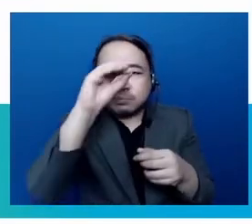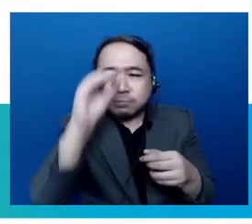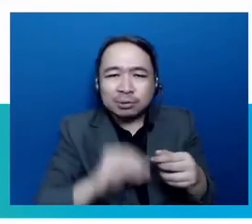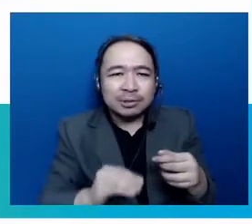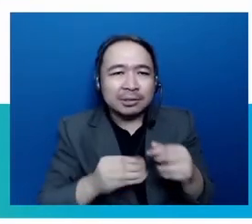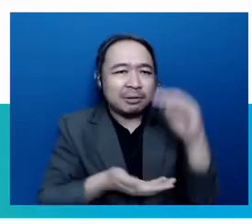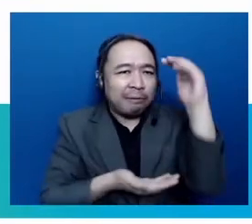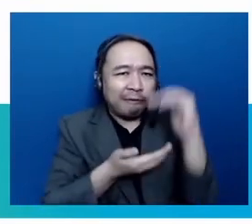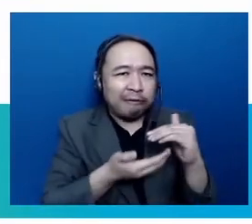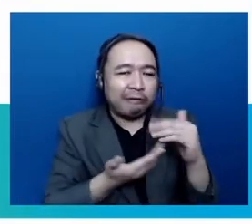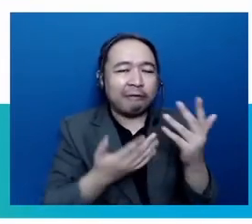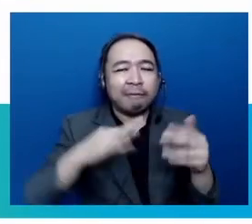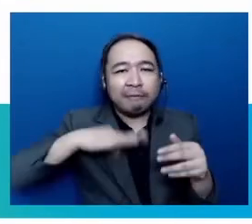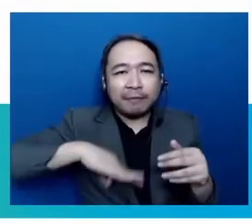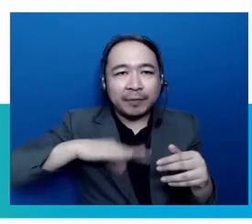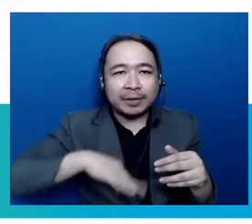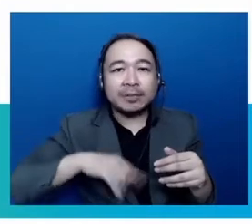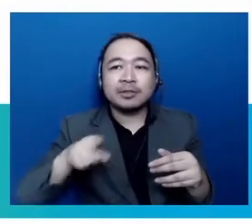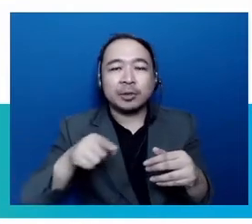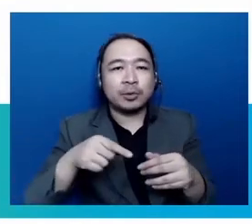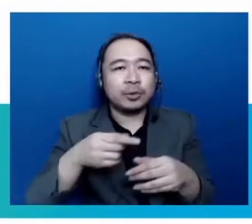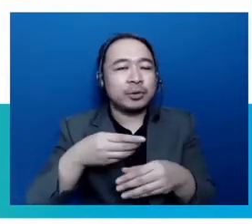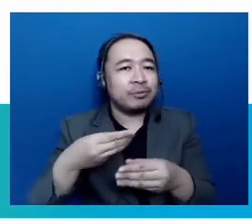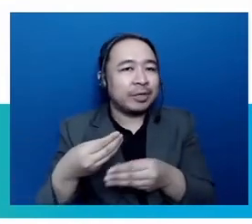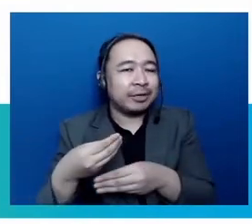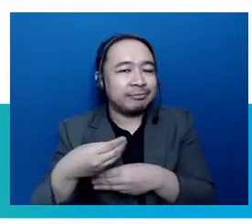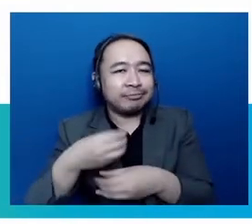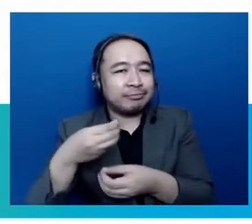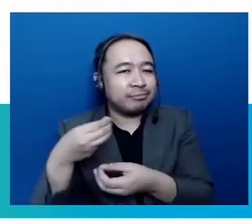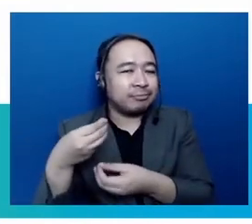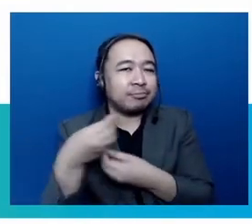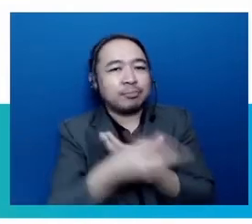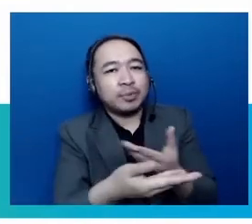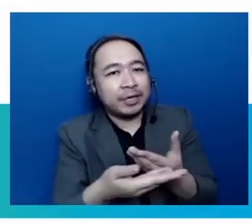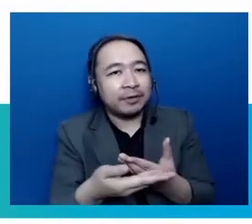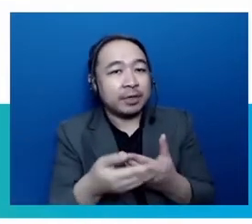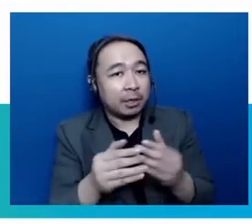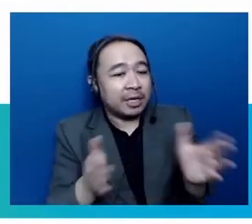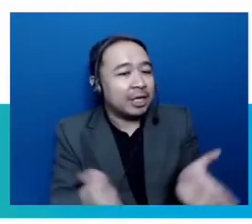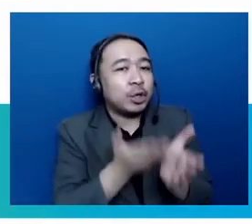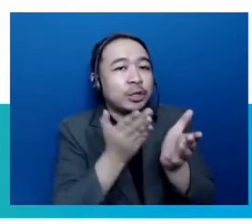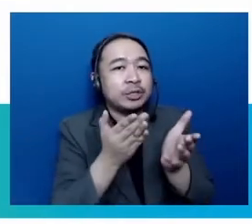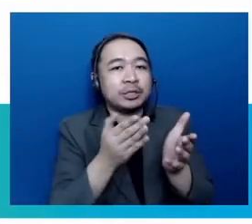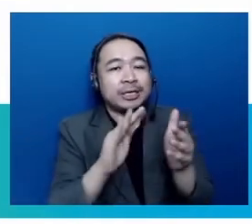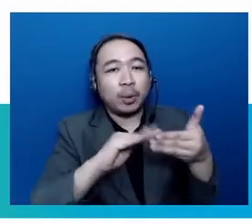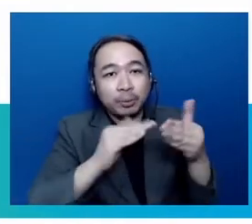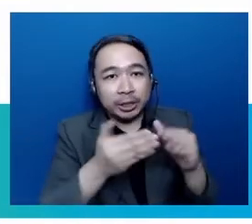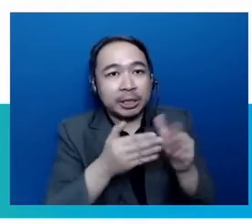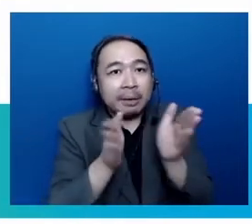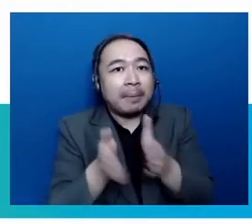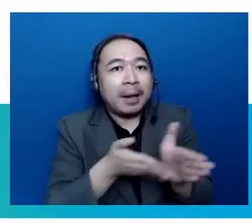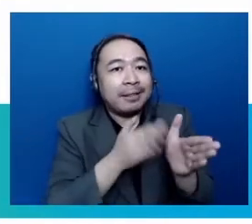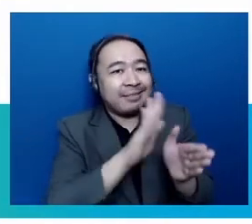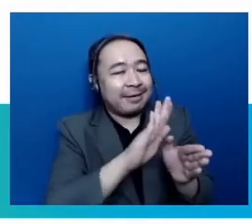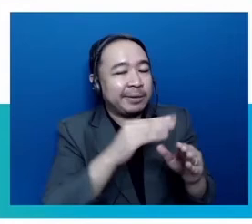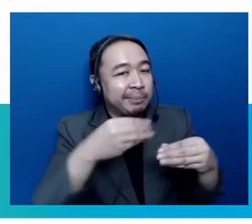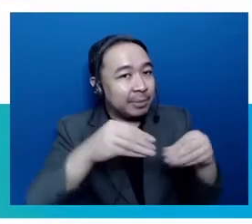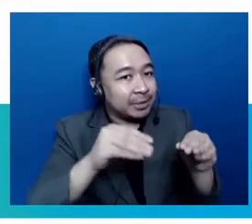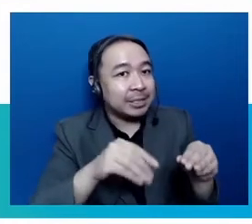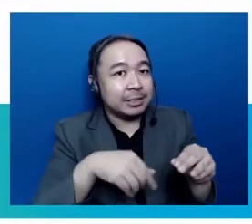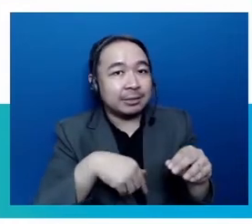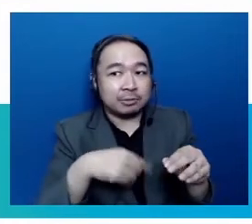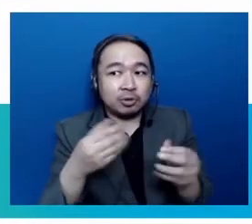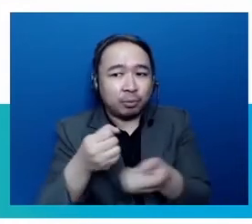from loans, equity, to foster these communities in building the business plans and financing them,